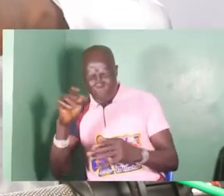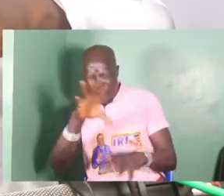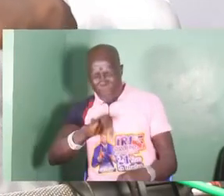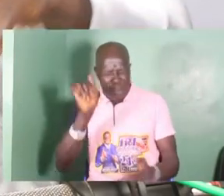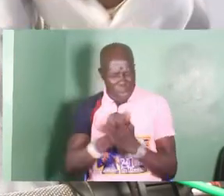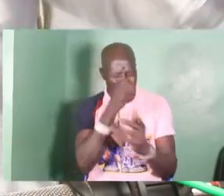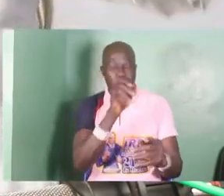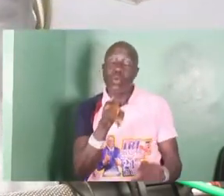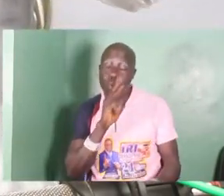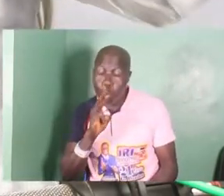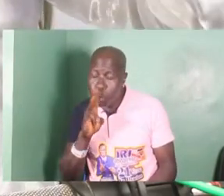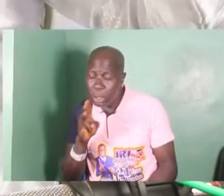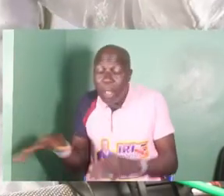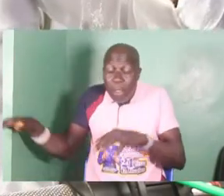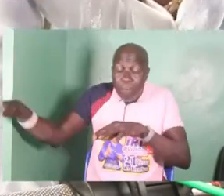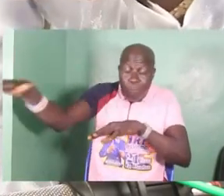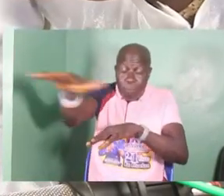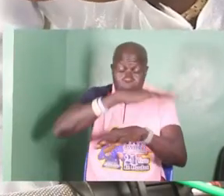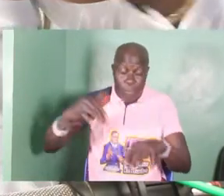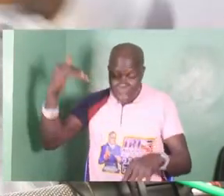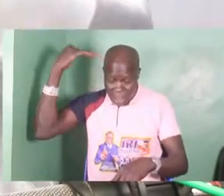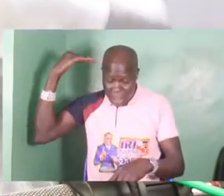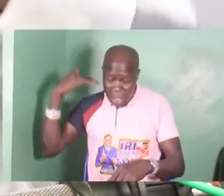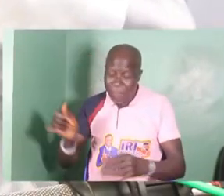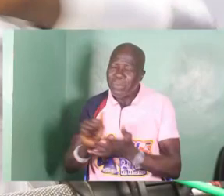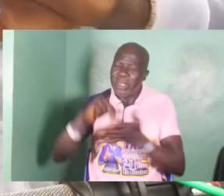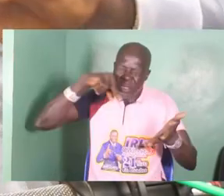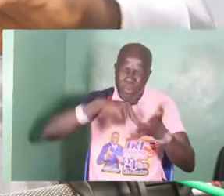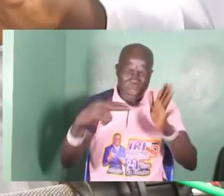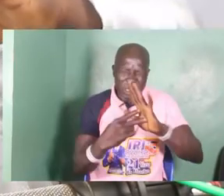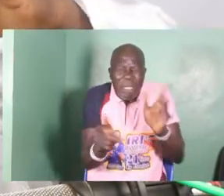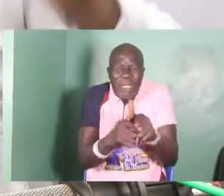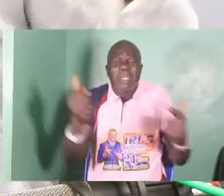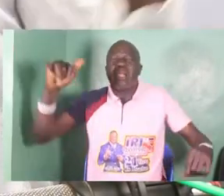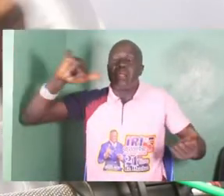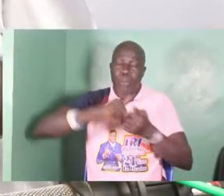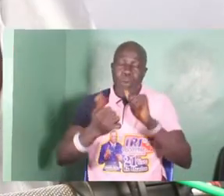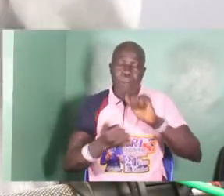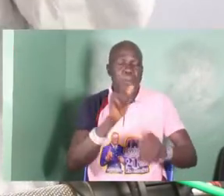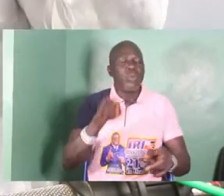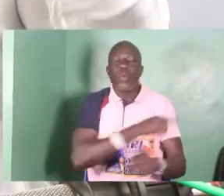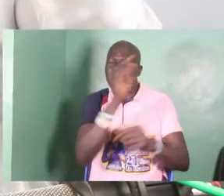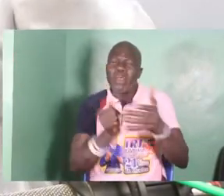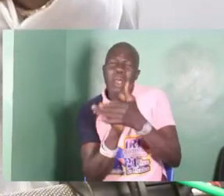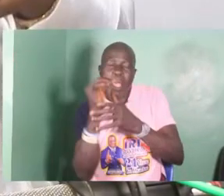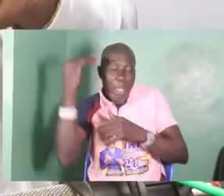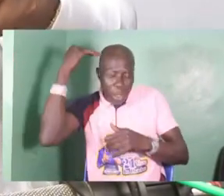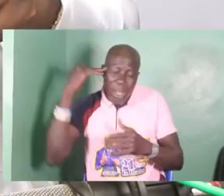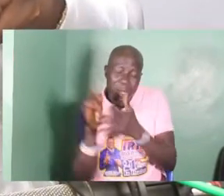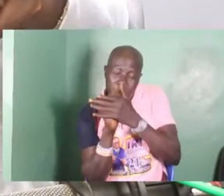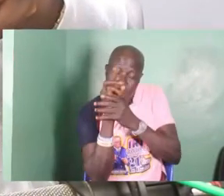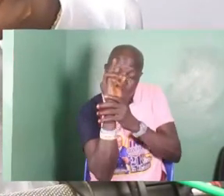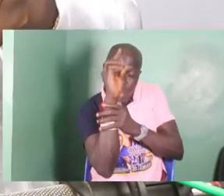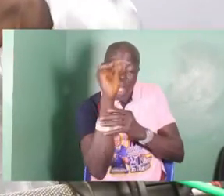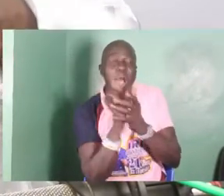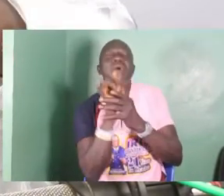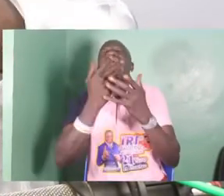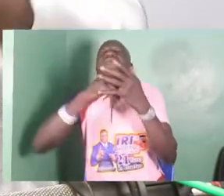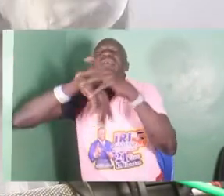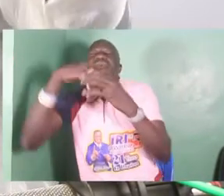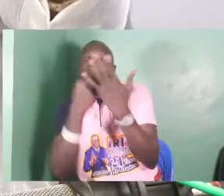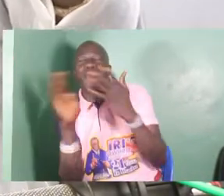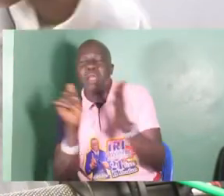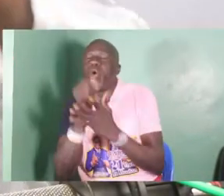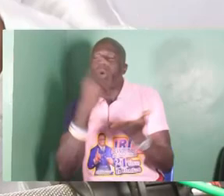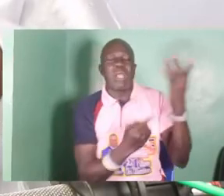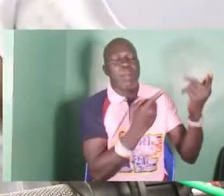yourself in water. Don't go near ori. Now cover your head. What you must see so la. This great problem. But today, by your socket. But your head has been raised up.